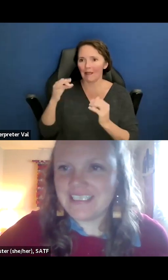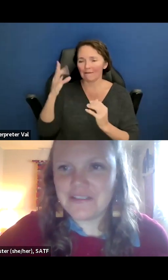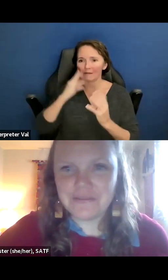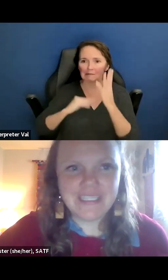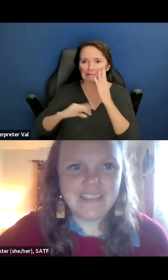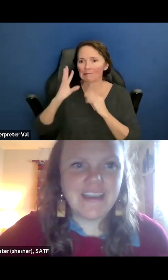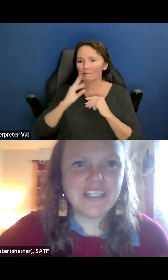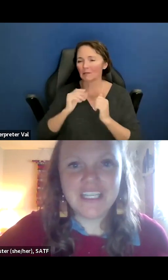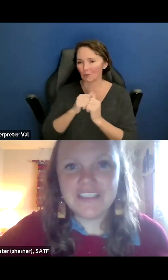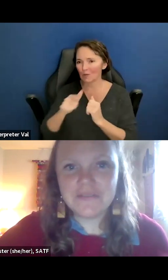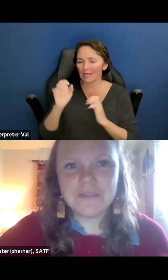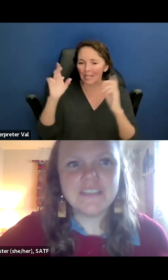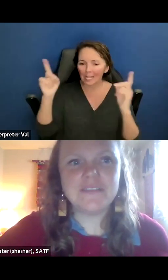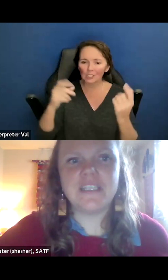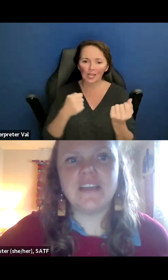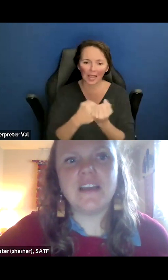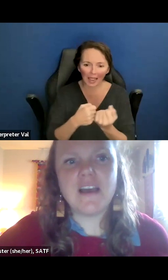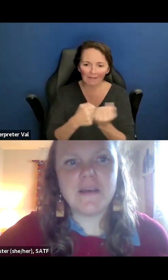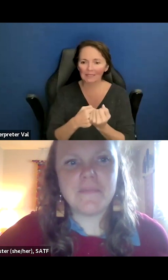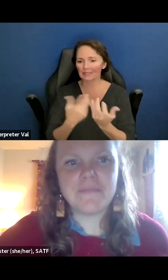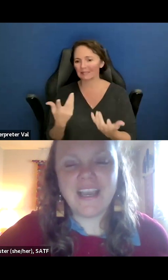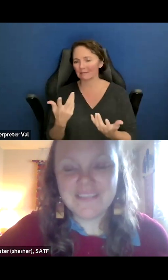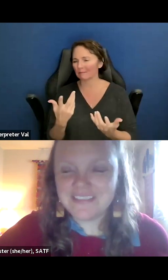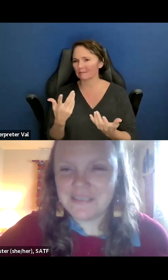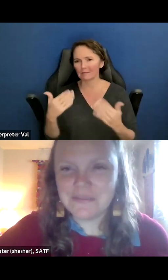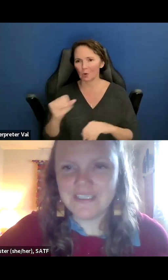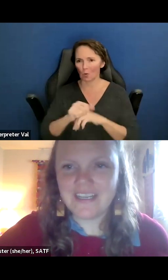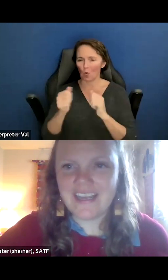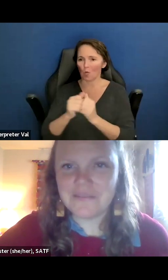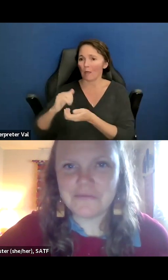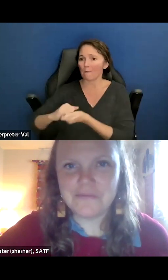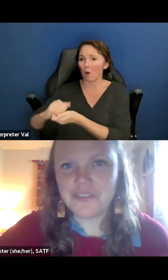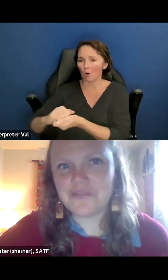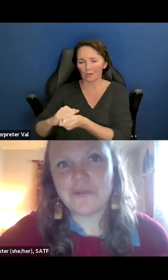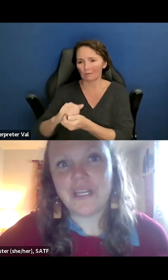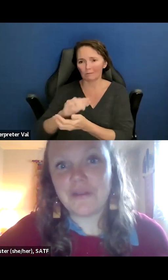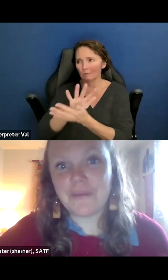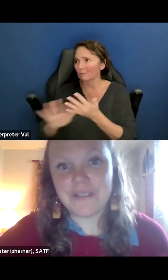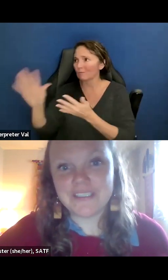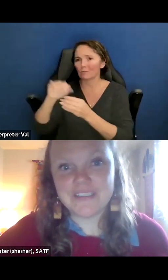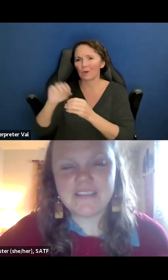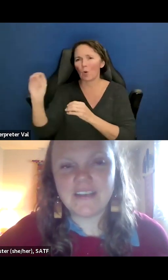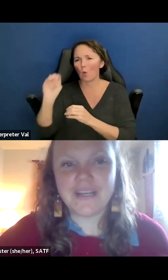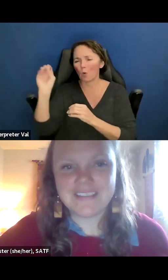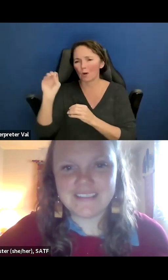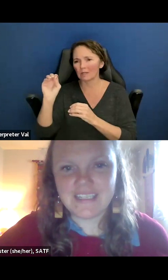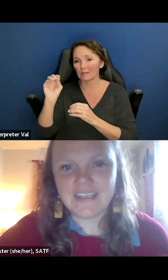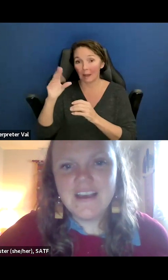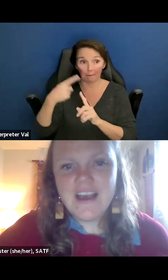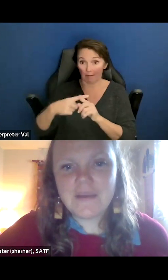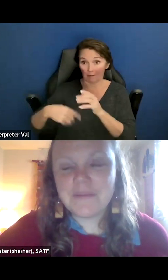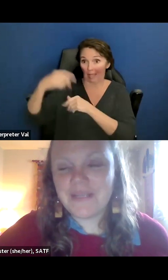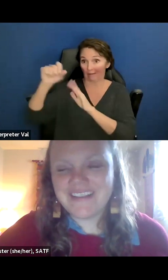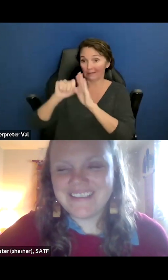background in doing education work, doing advocacy work, and just working with partners across the